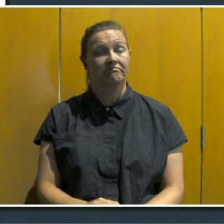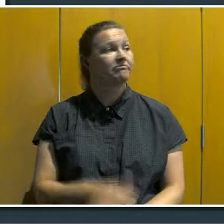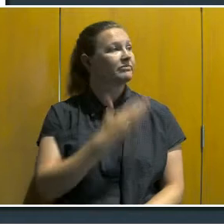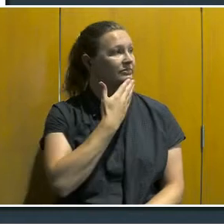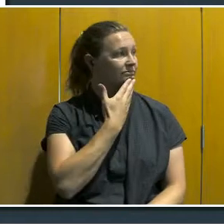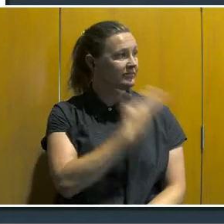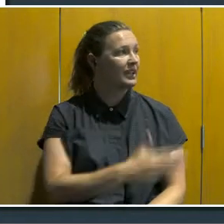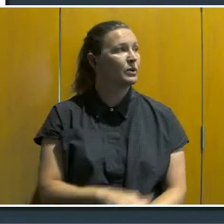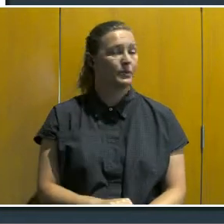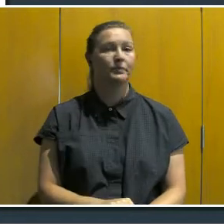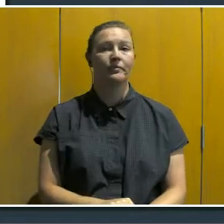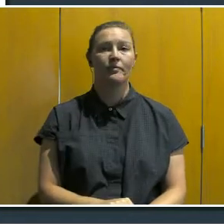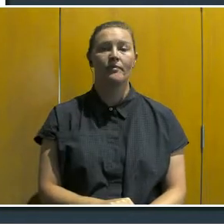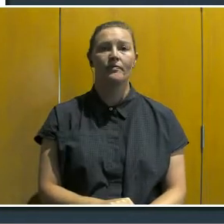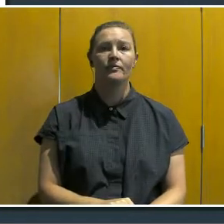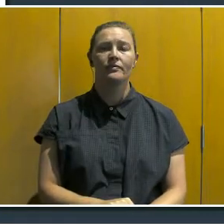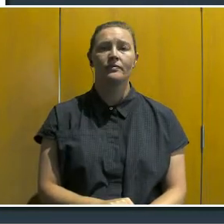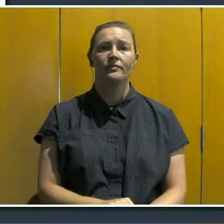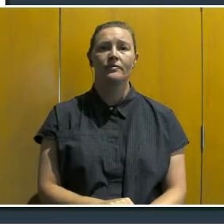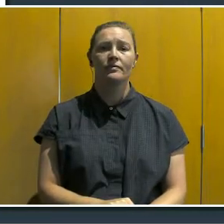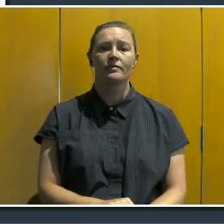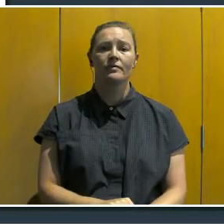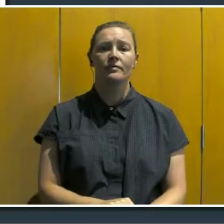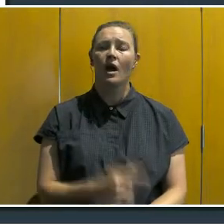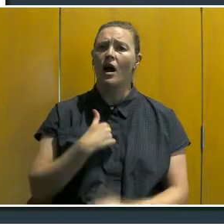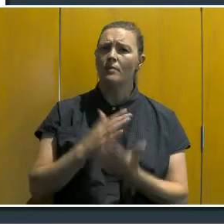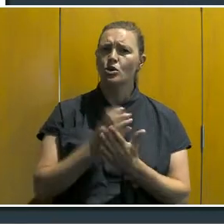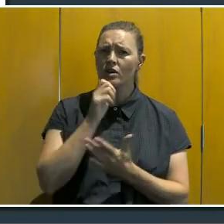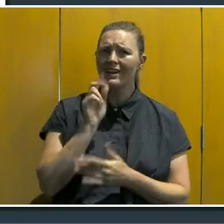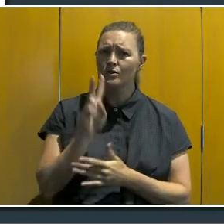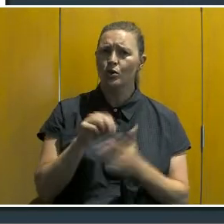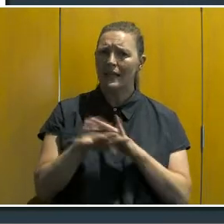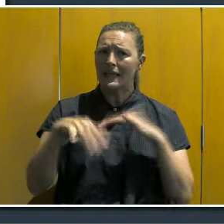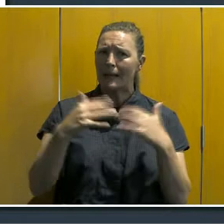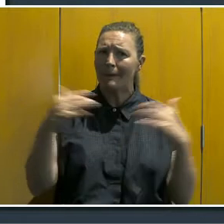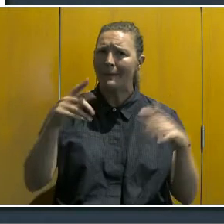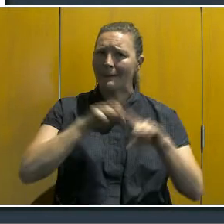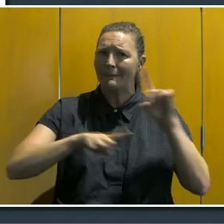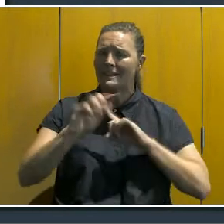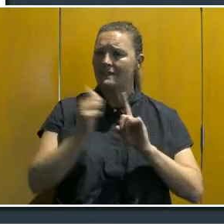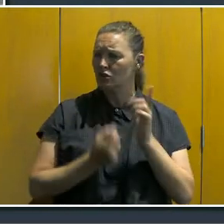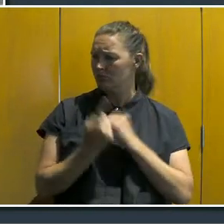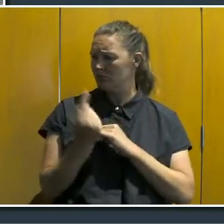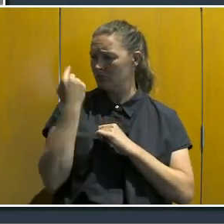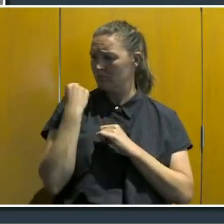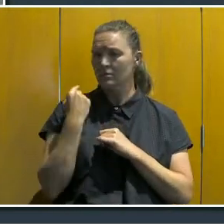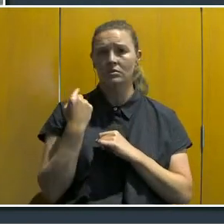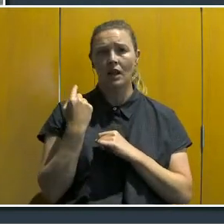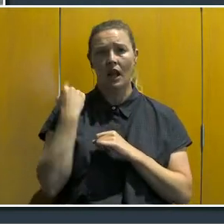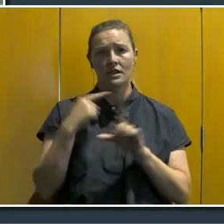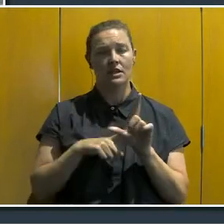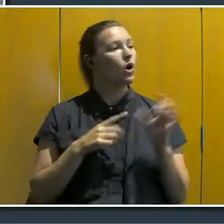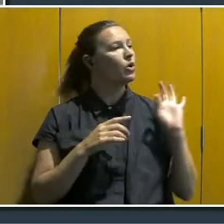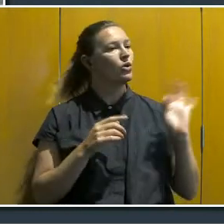Thank you, Craig. And I don't recall, actually, if I saw you at any of the public meetings that we held last year. No, I